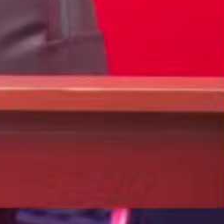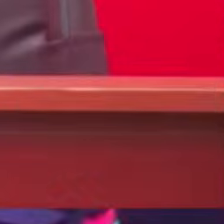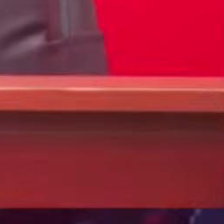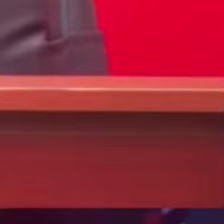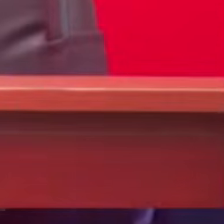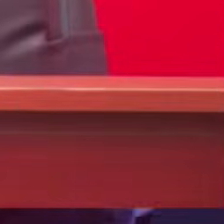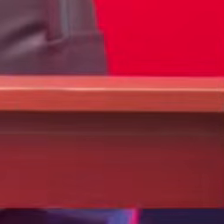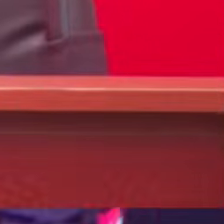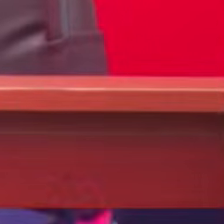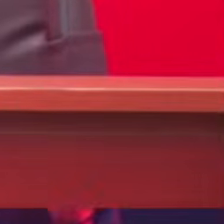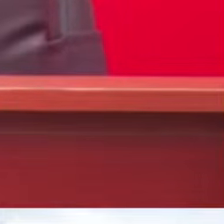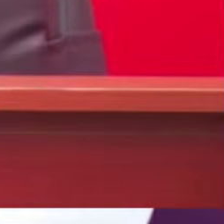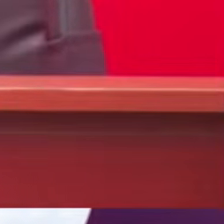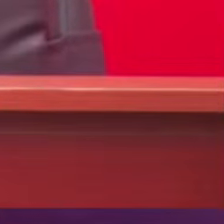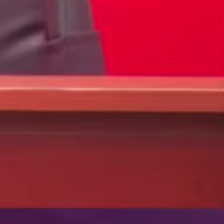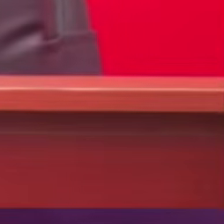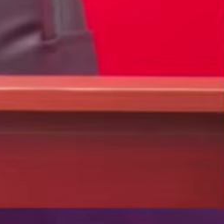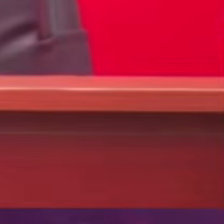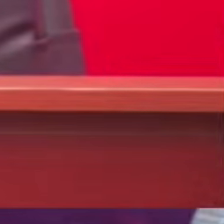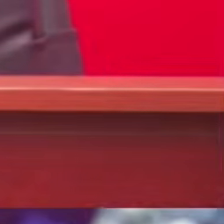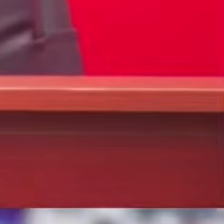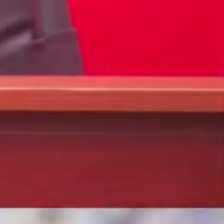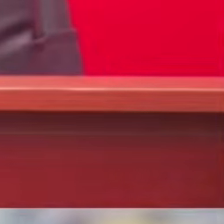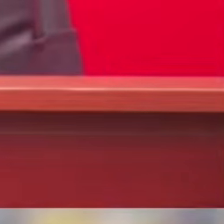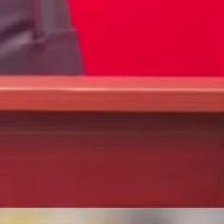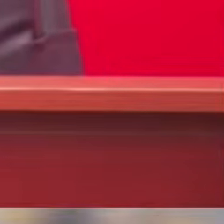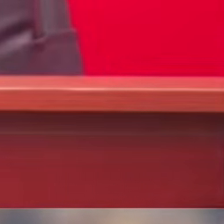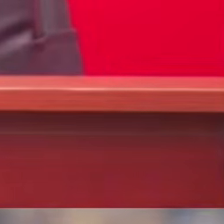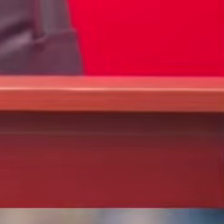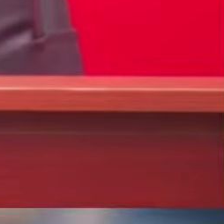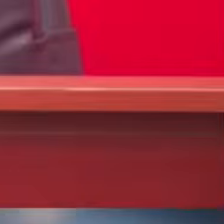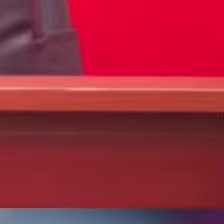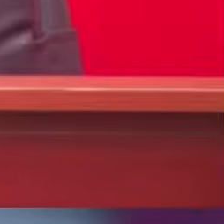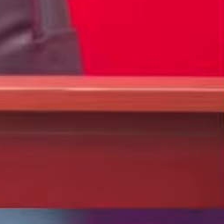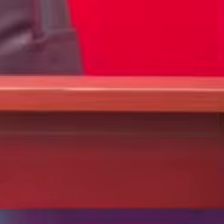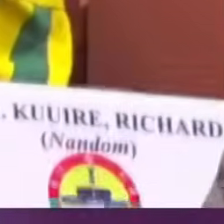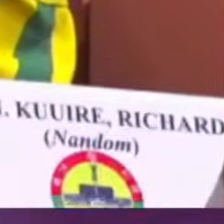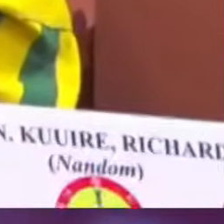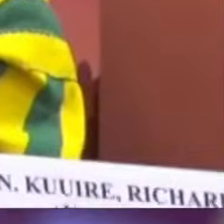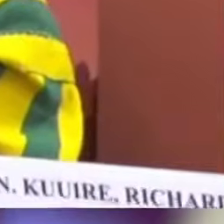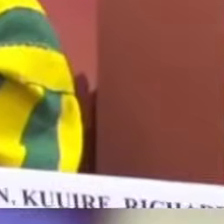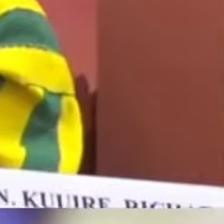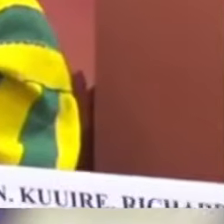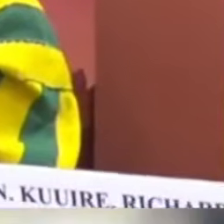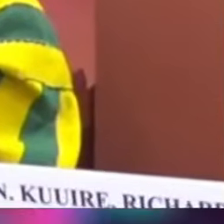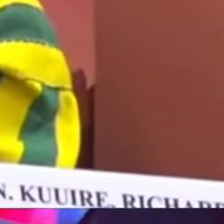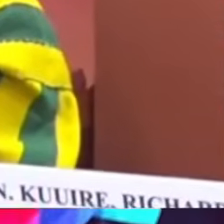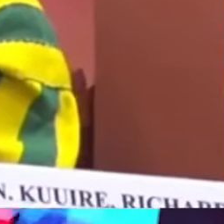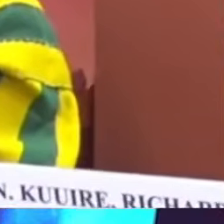So please, even though some measures have been taken, I will